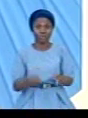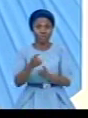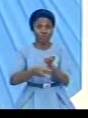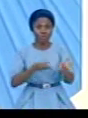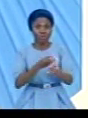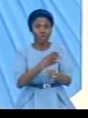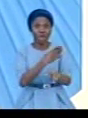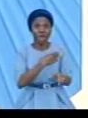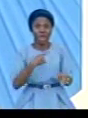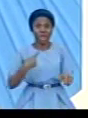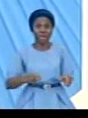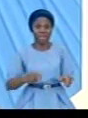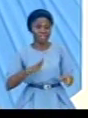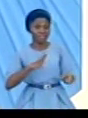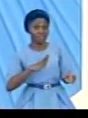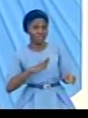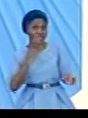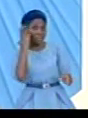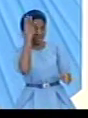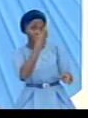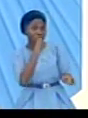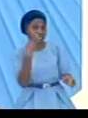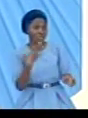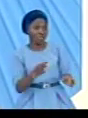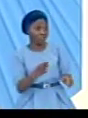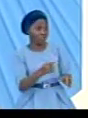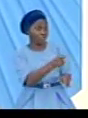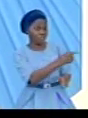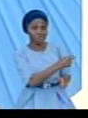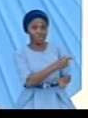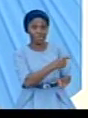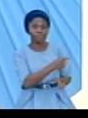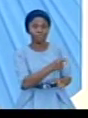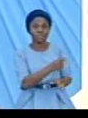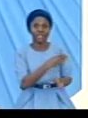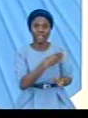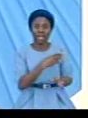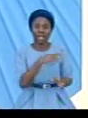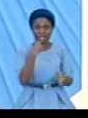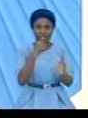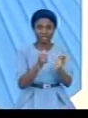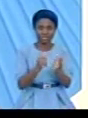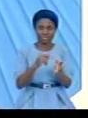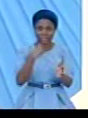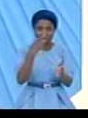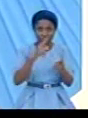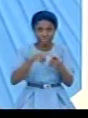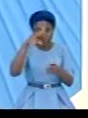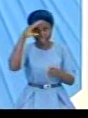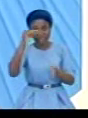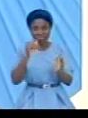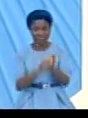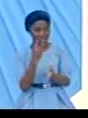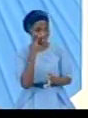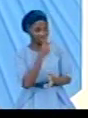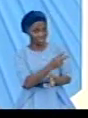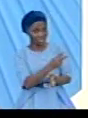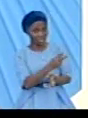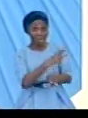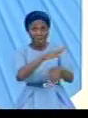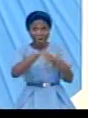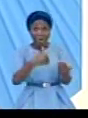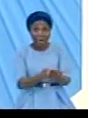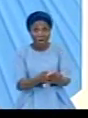and says unto him, look at this, all these things will I give